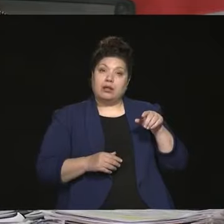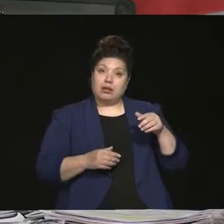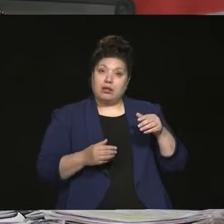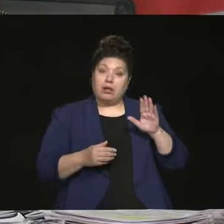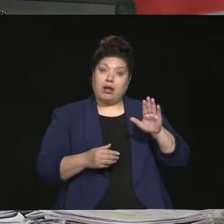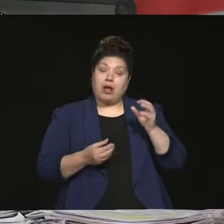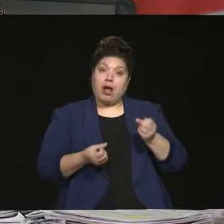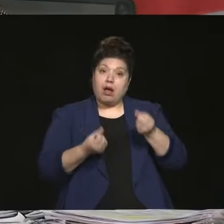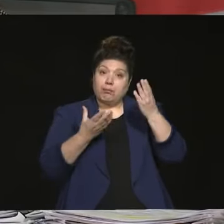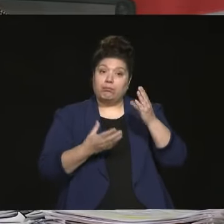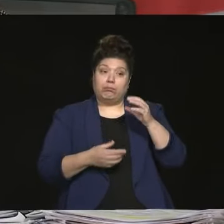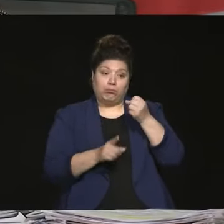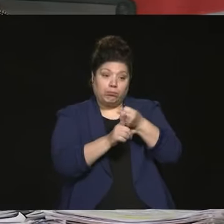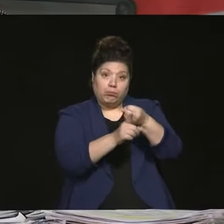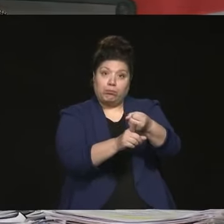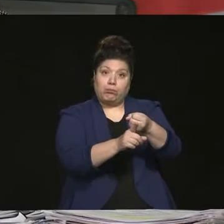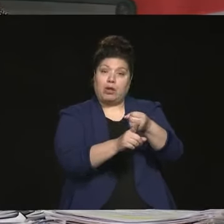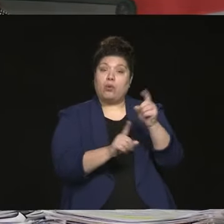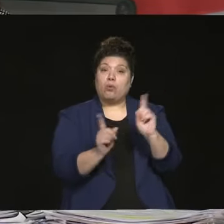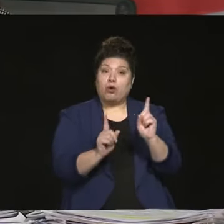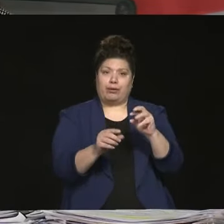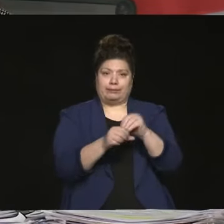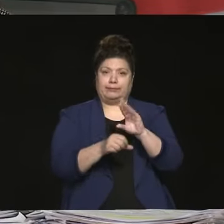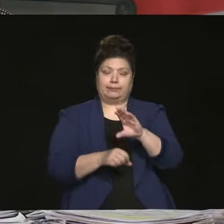in long-term care facilities, for example,